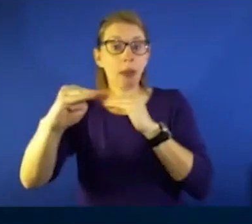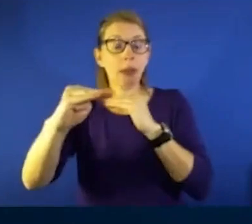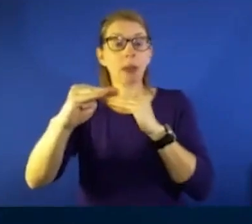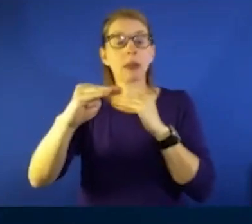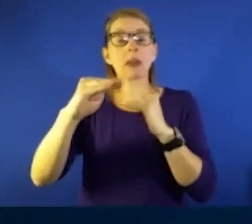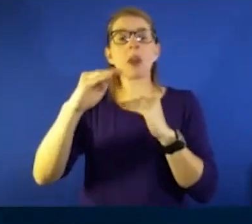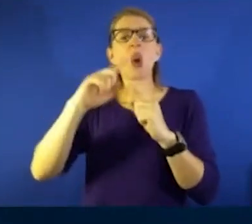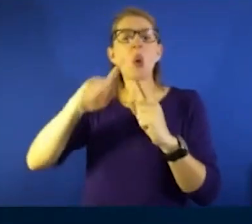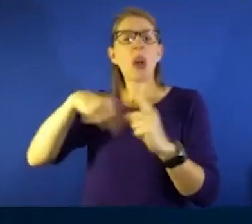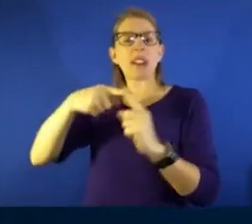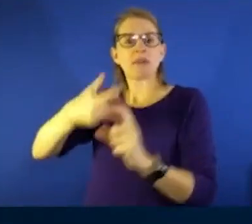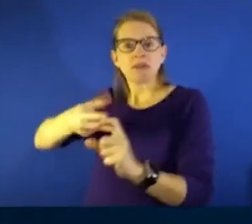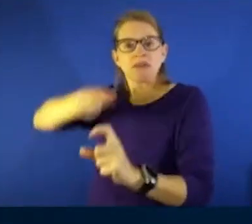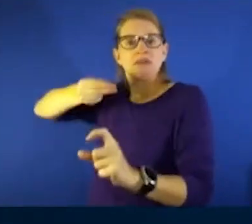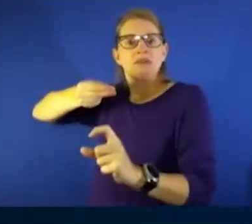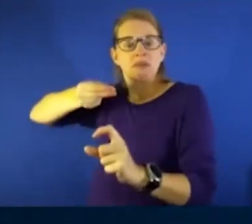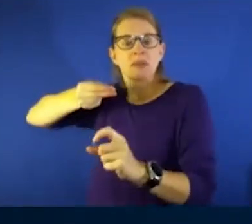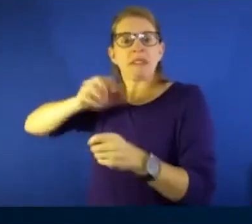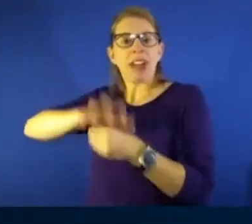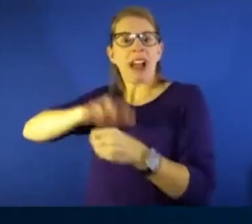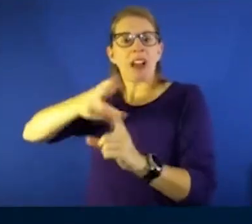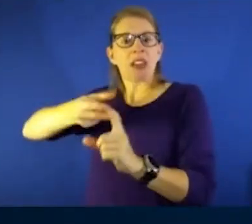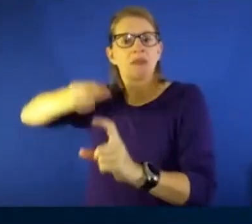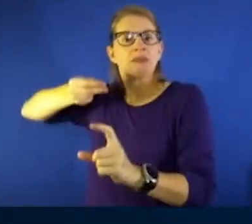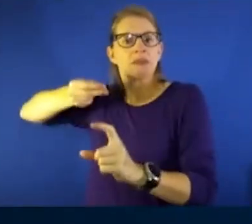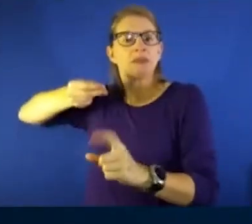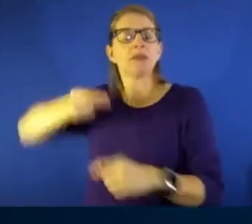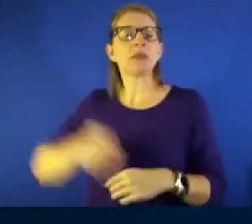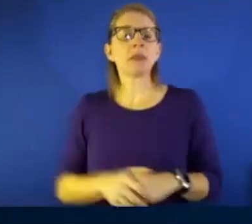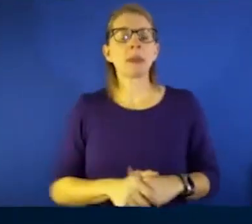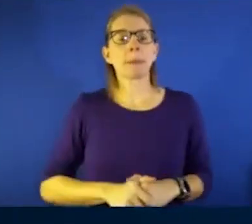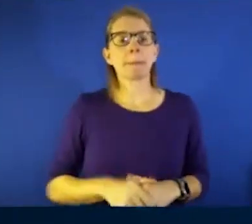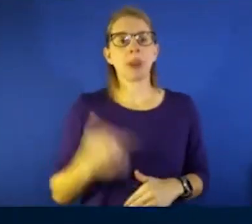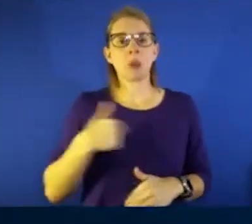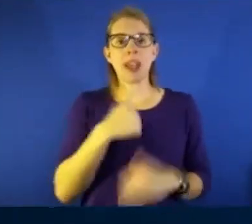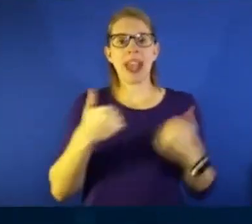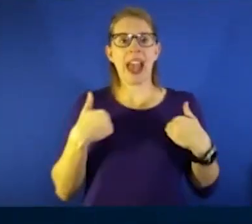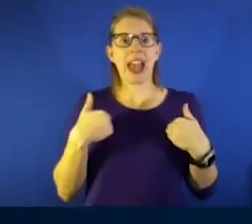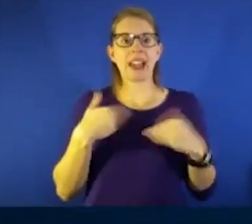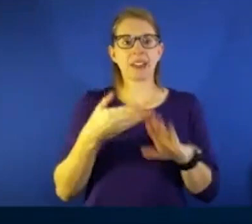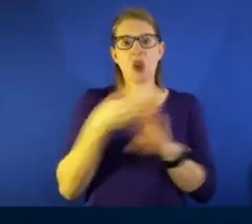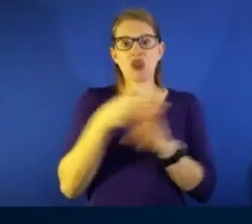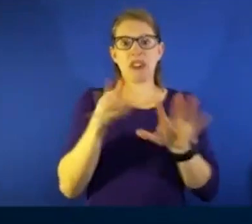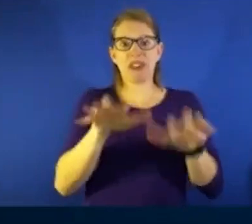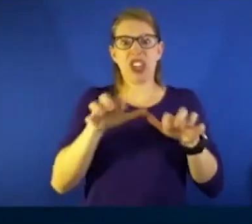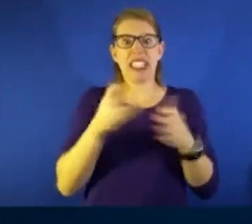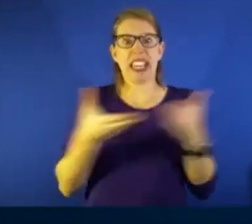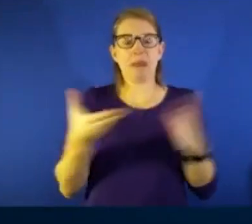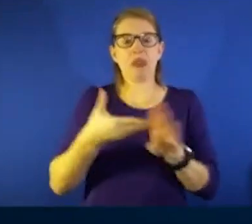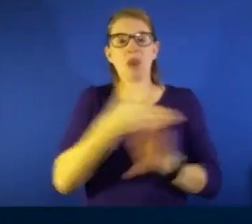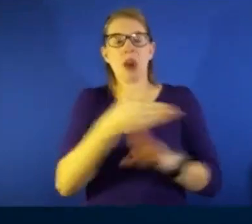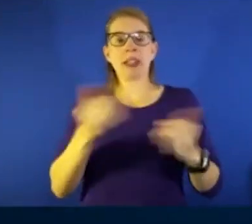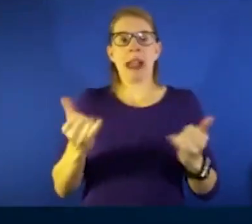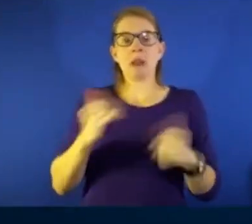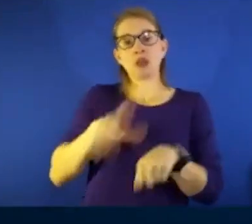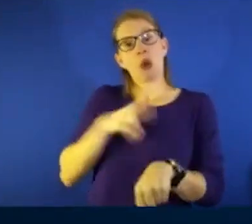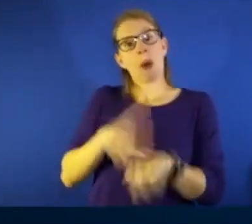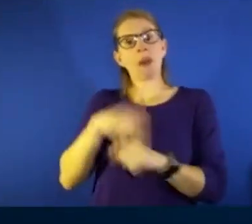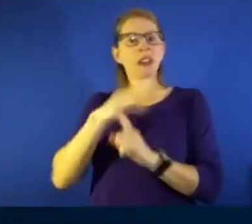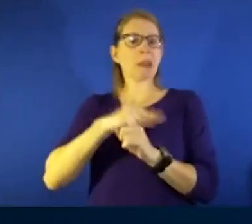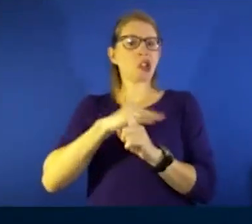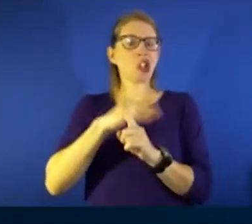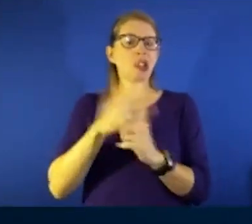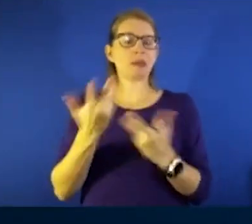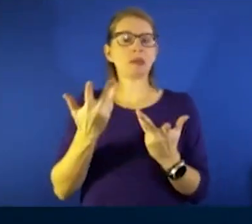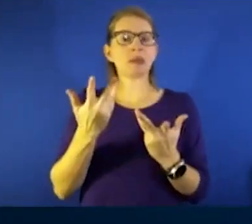Yeah. That's good news, huh? Yeah. Because we had that ultra freeze thing before, and now we don't have to do. What's it? What is it like a normal refrigerator this time? Yeah, That's we get